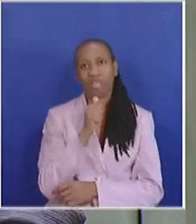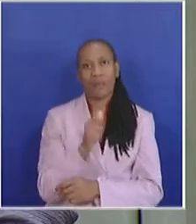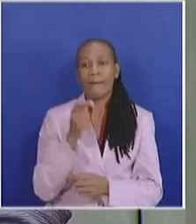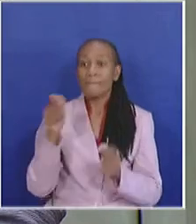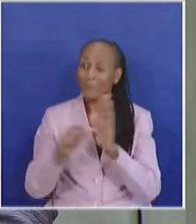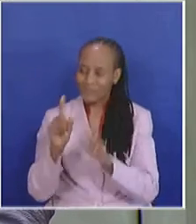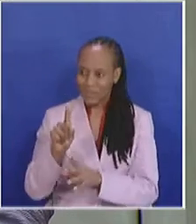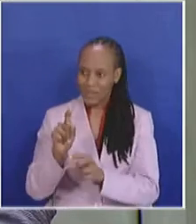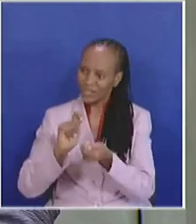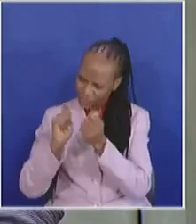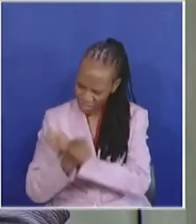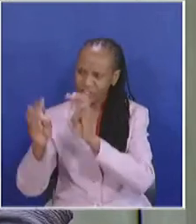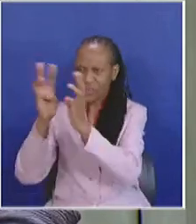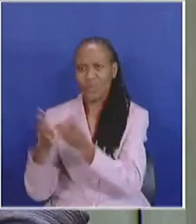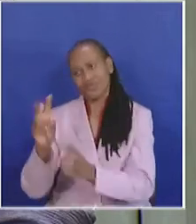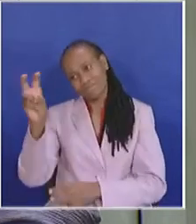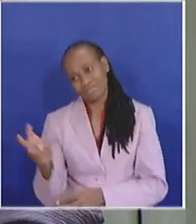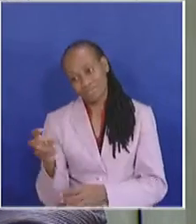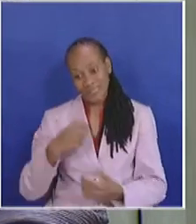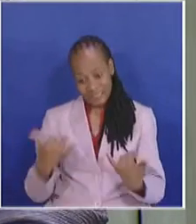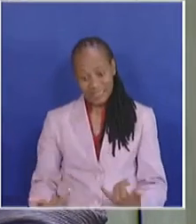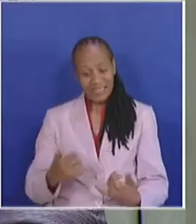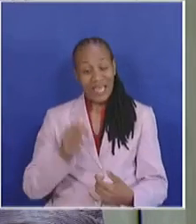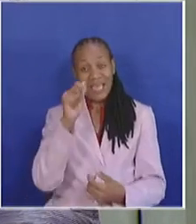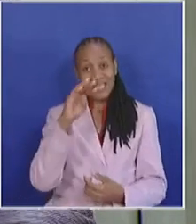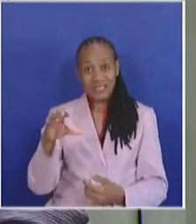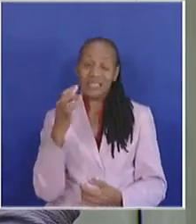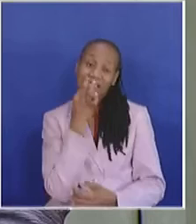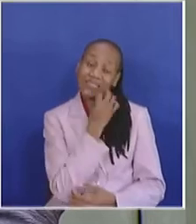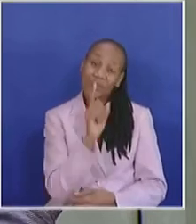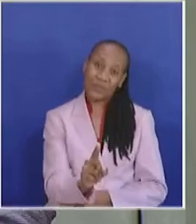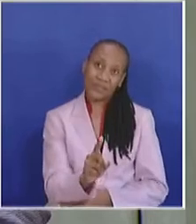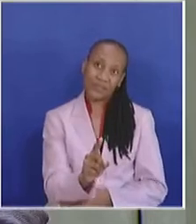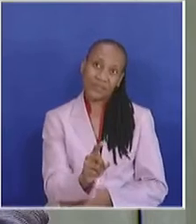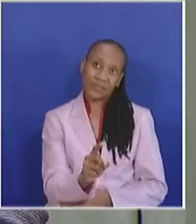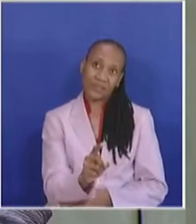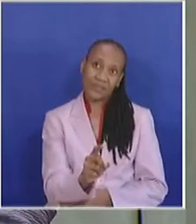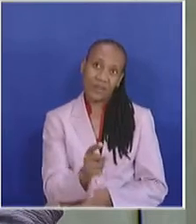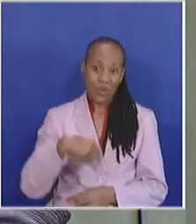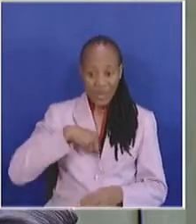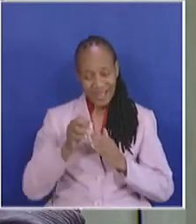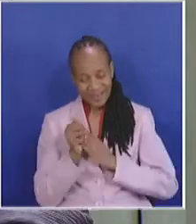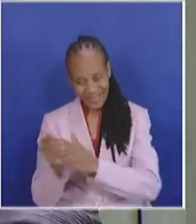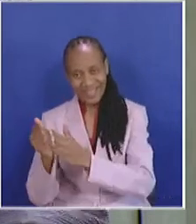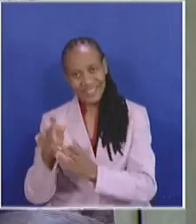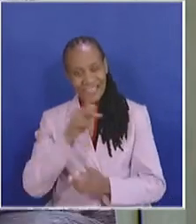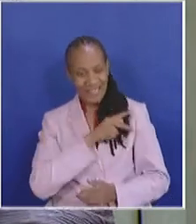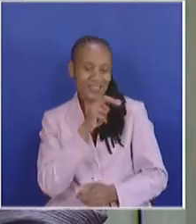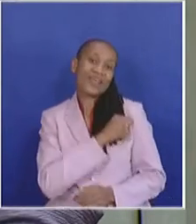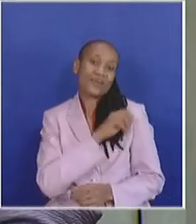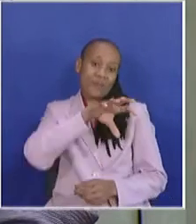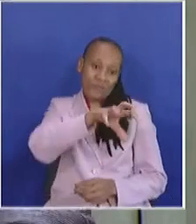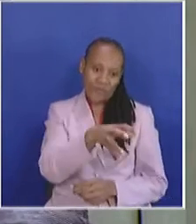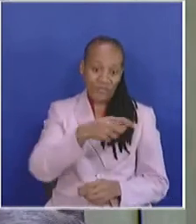unquote. I therefore saying, as the African National Congress leading the KwaZulu-Natal province, we